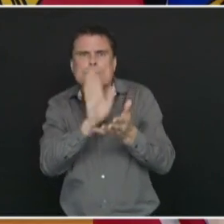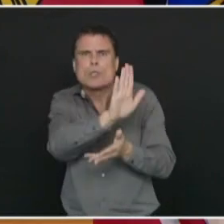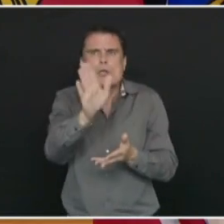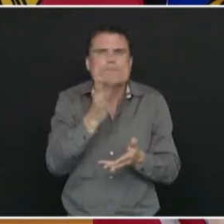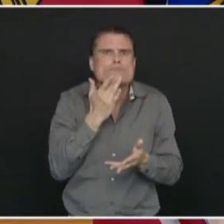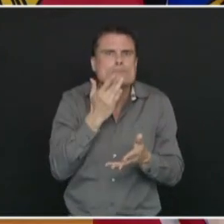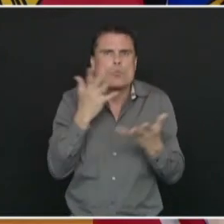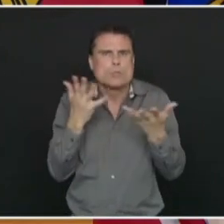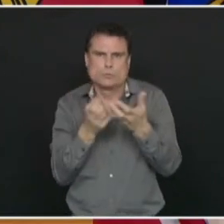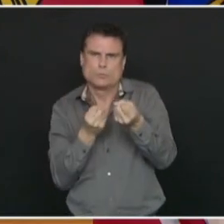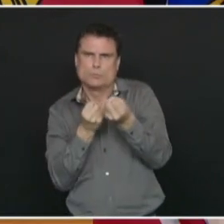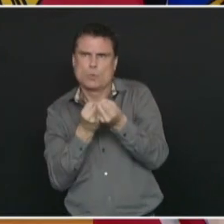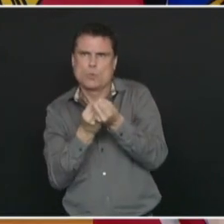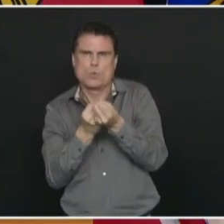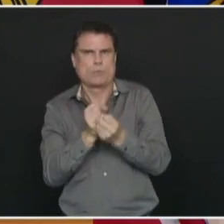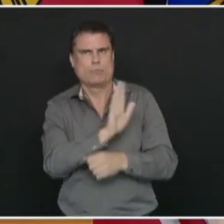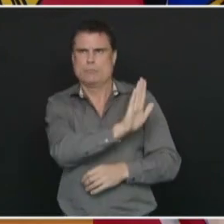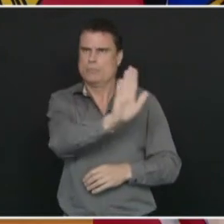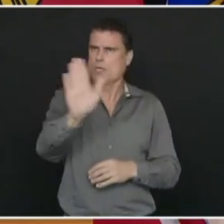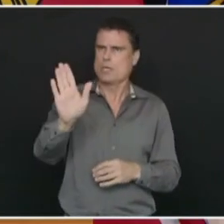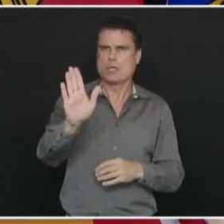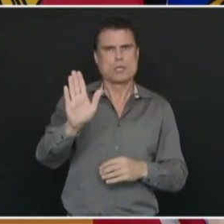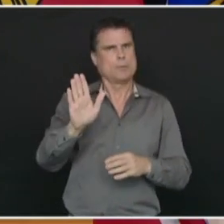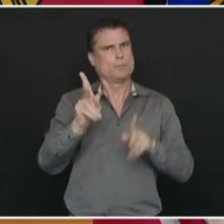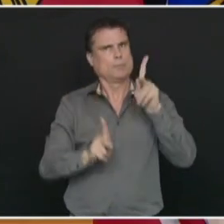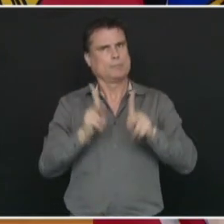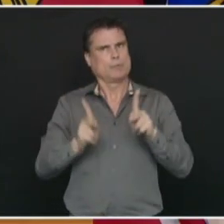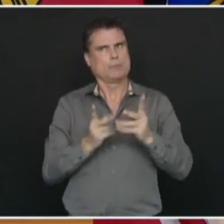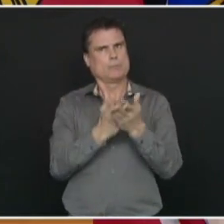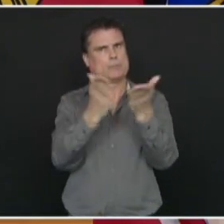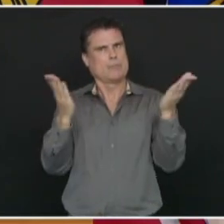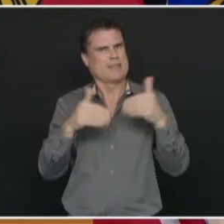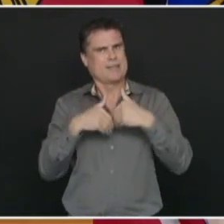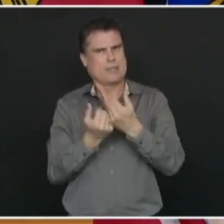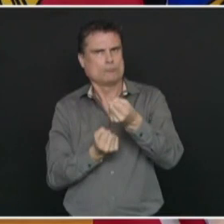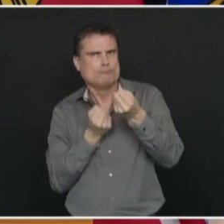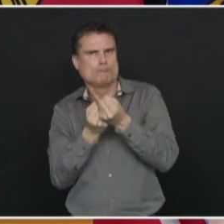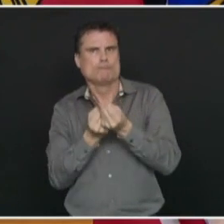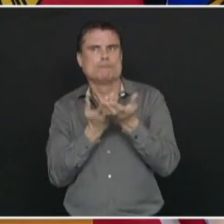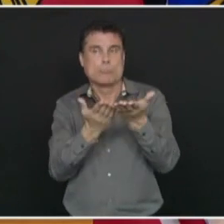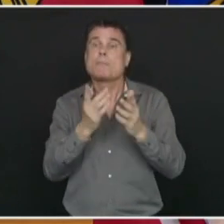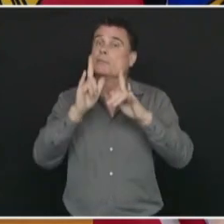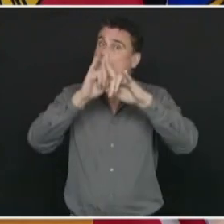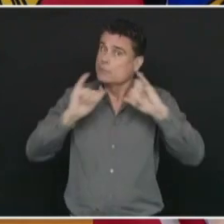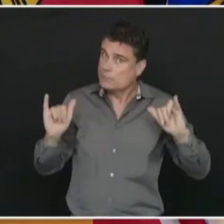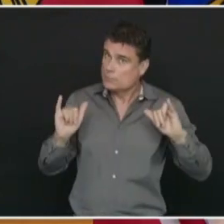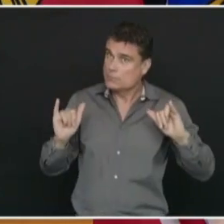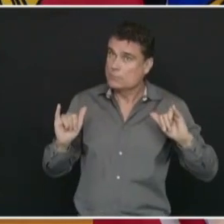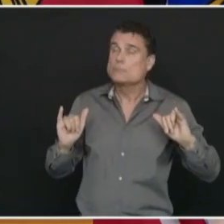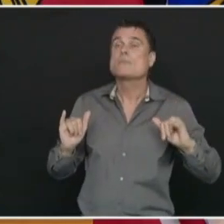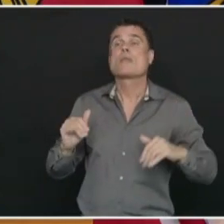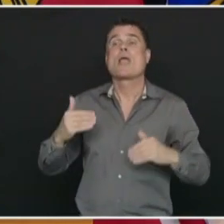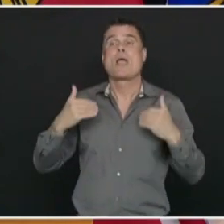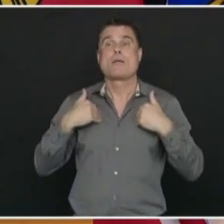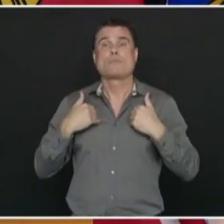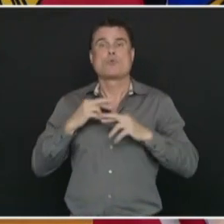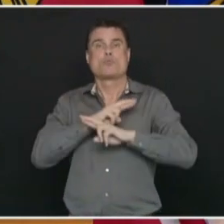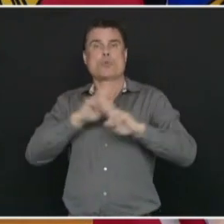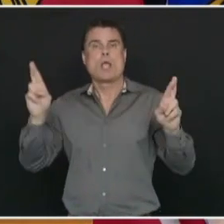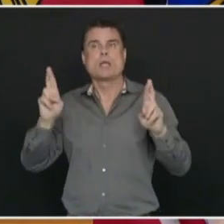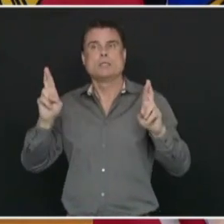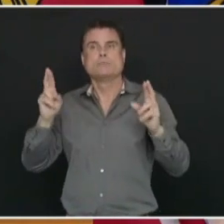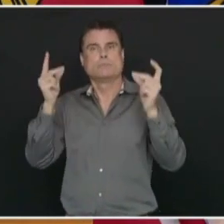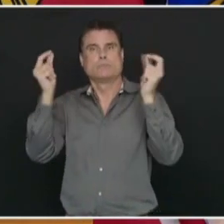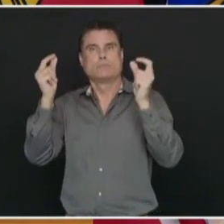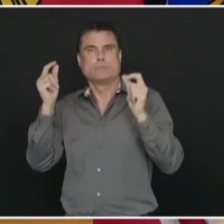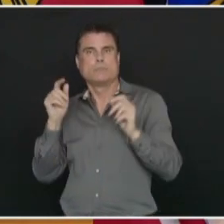safely supported in the community that they're in as well. So it's been very much a focus of ours, and we're continuing to do some work